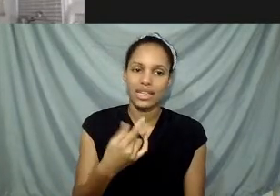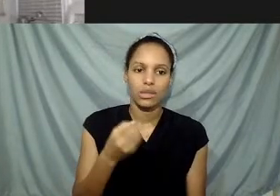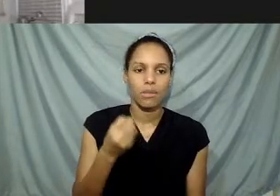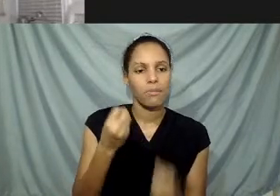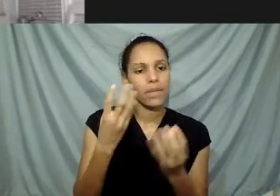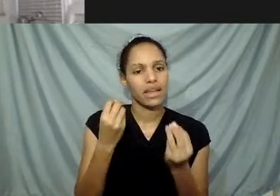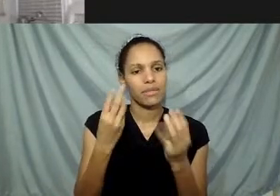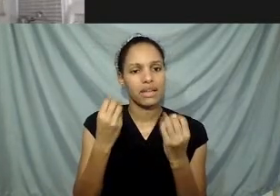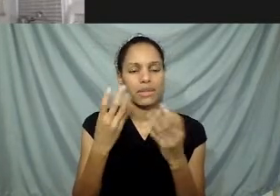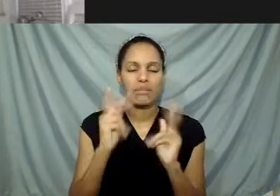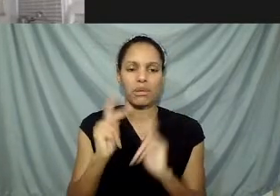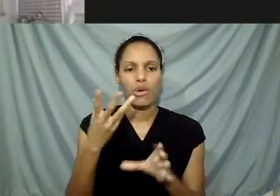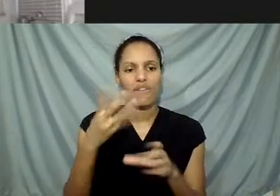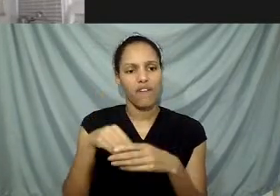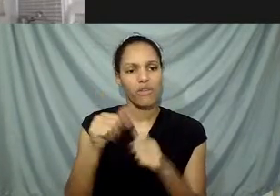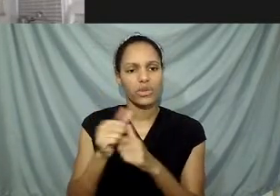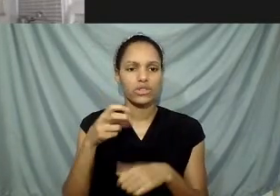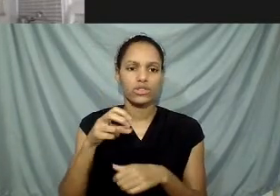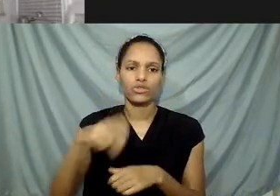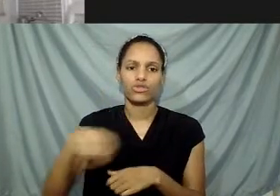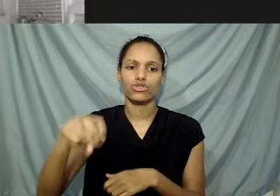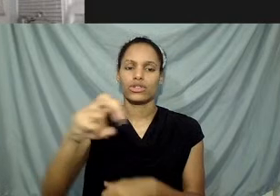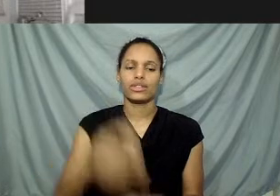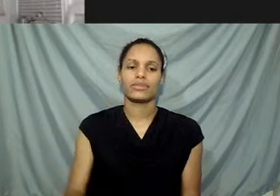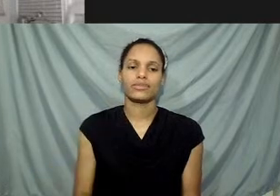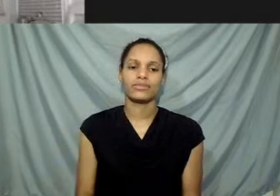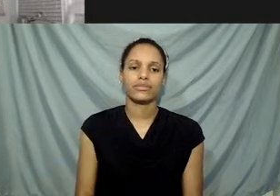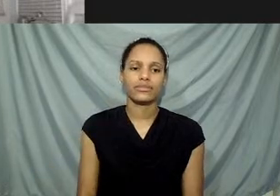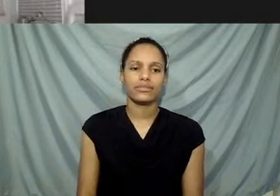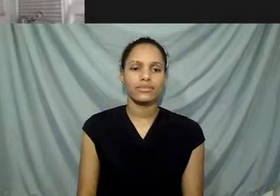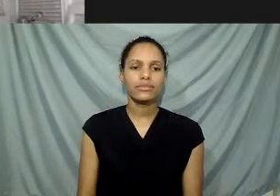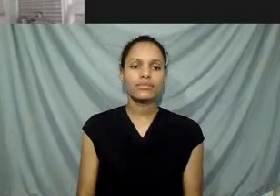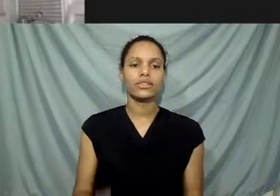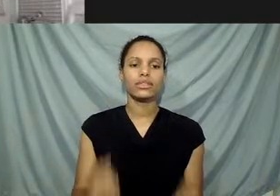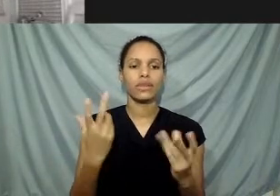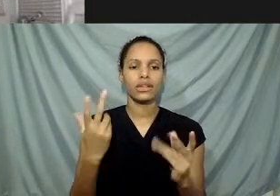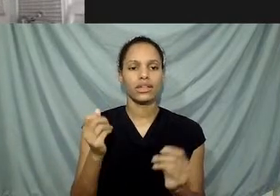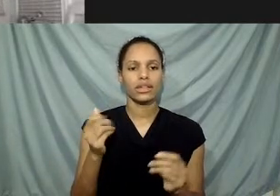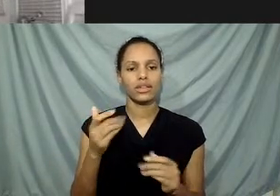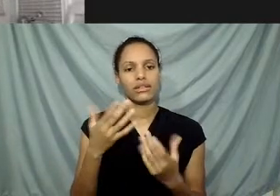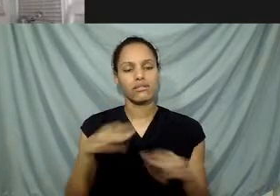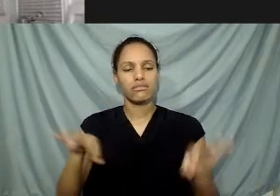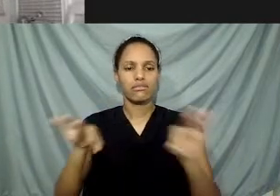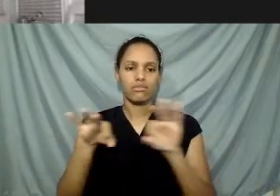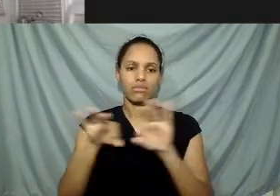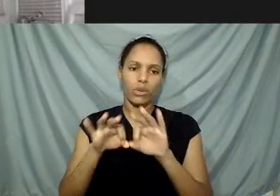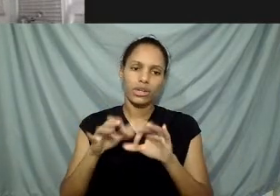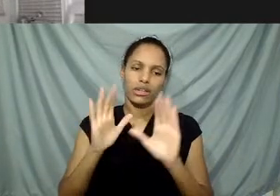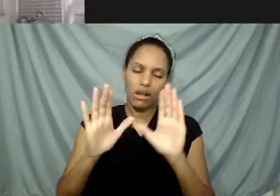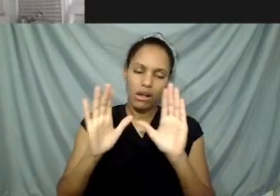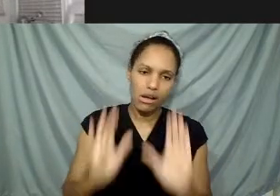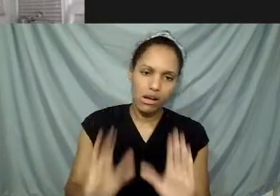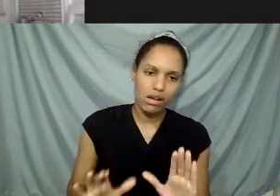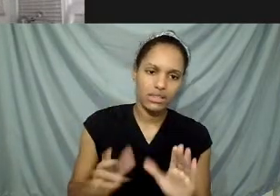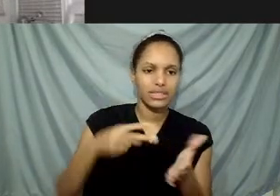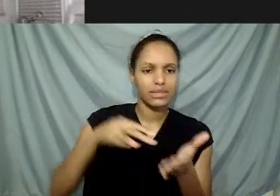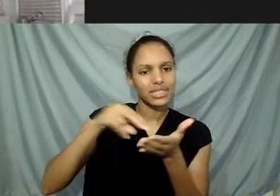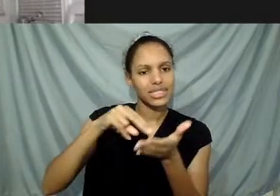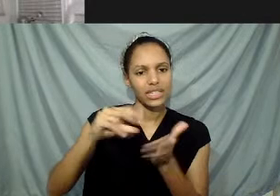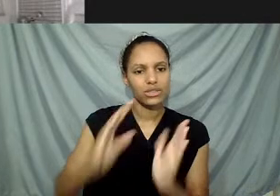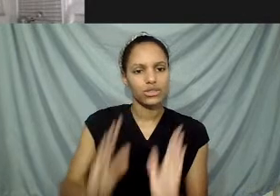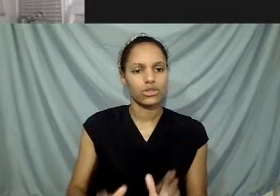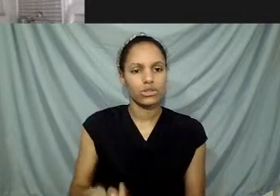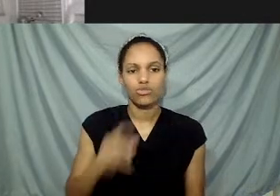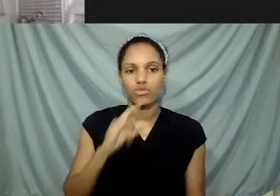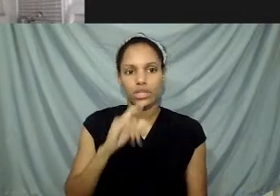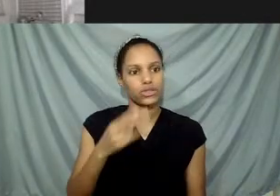have been on this journey that have shaped my life. So many incredible dancers, artists, people. I'm sending a shout out to all